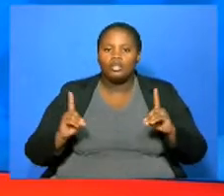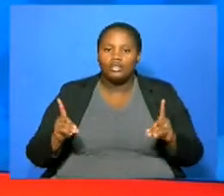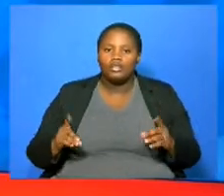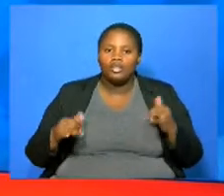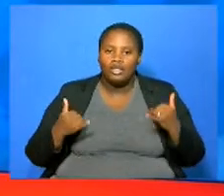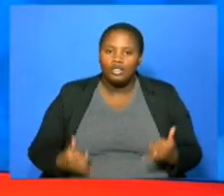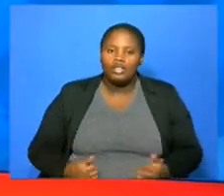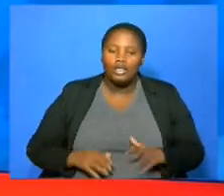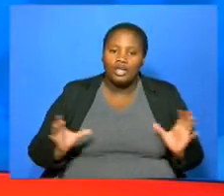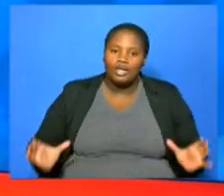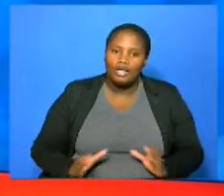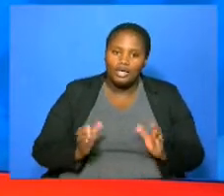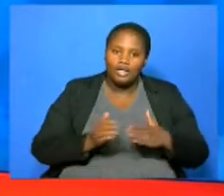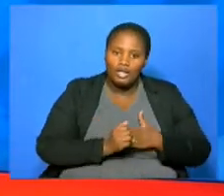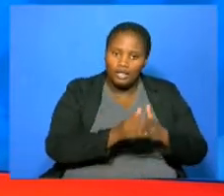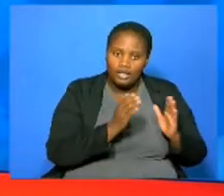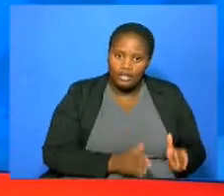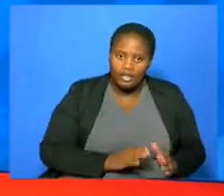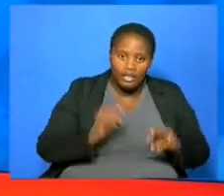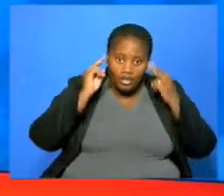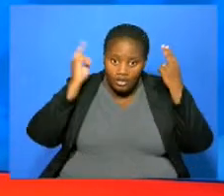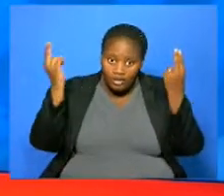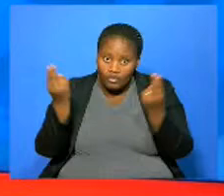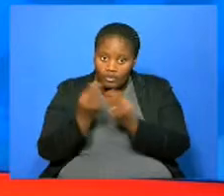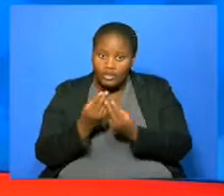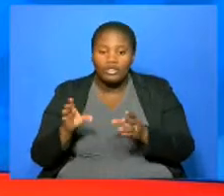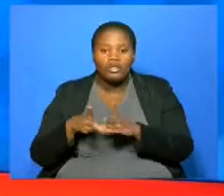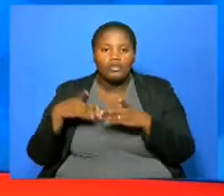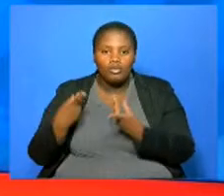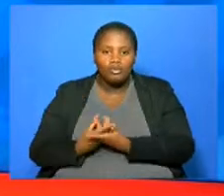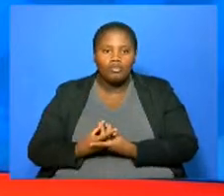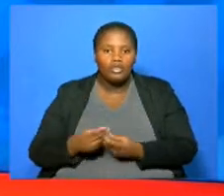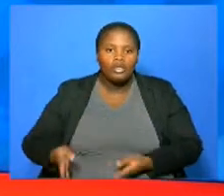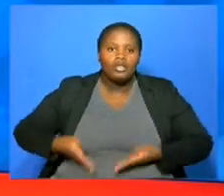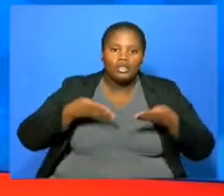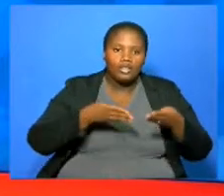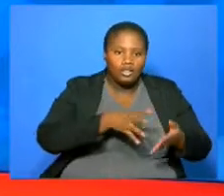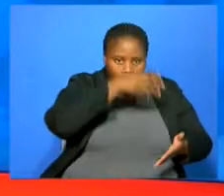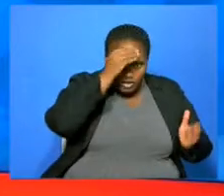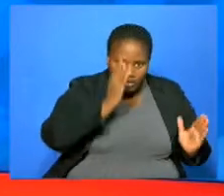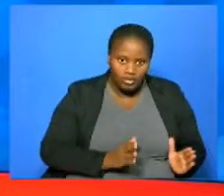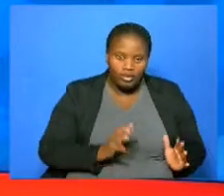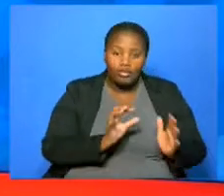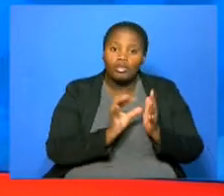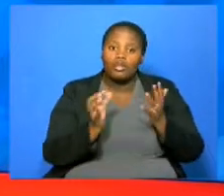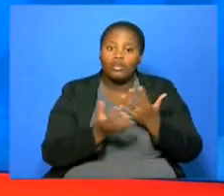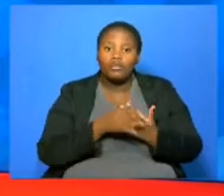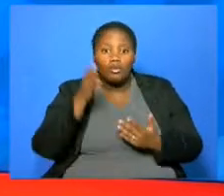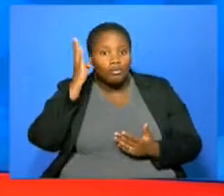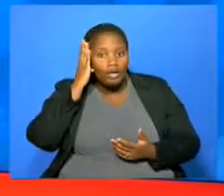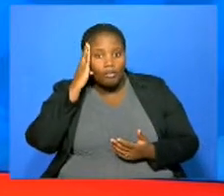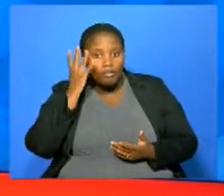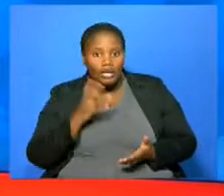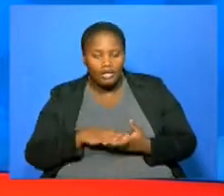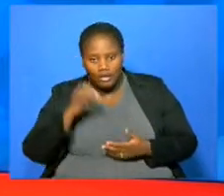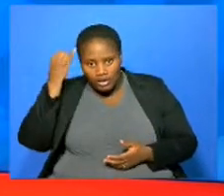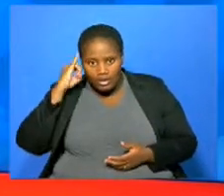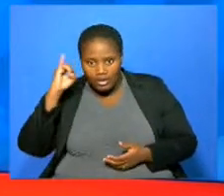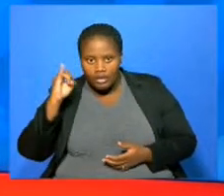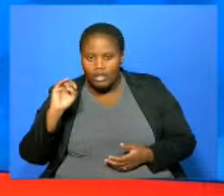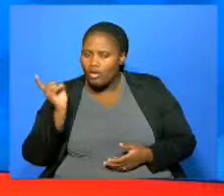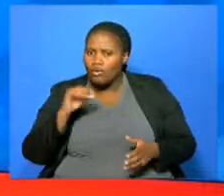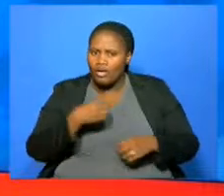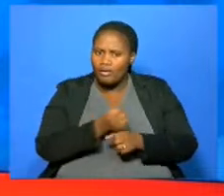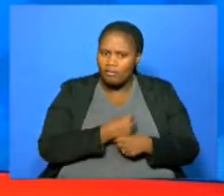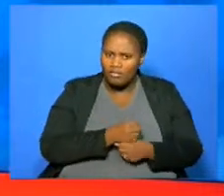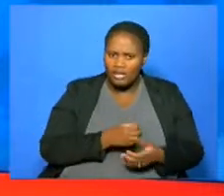has encouraged leadership in tertiary institutions to give students a global mindset, adding that producing graduates with a